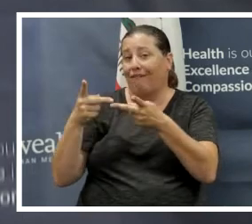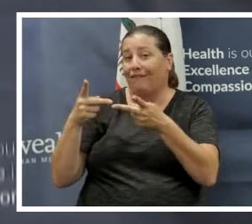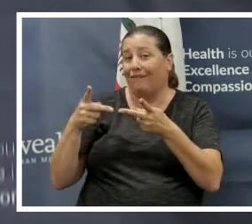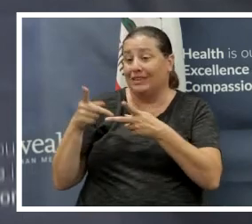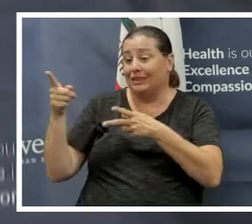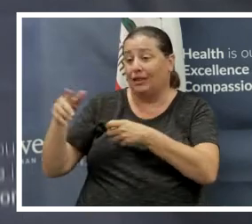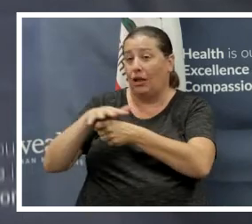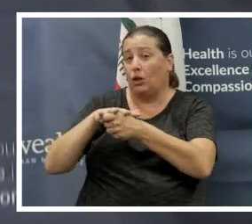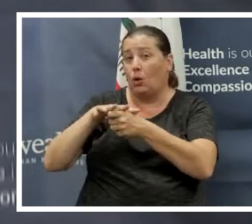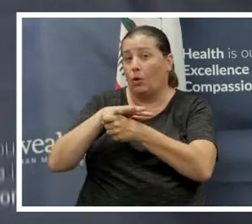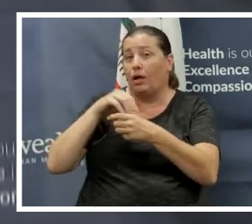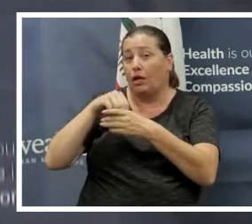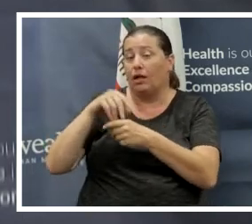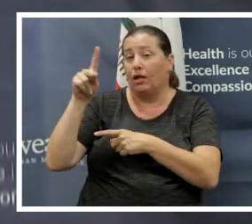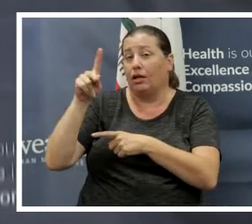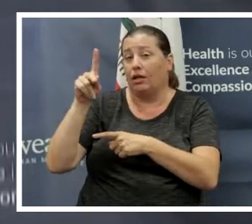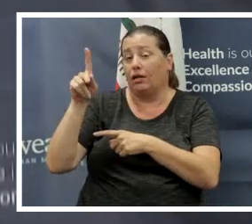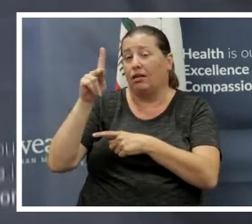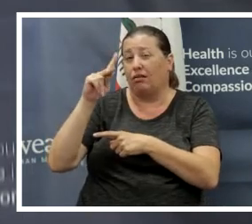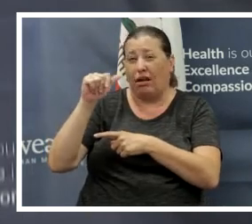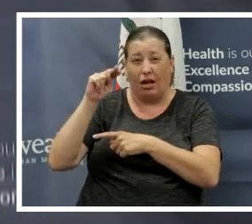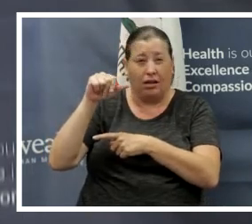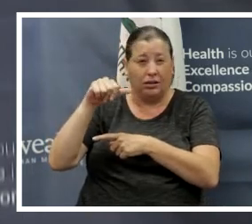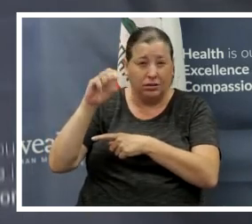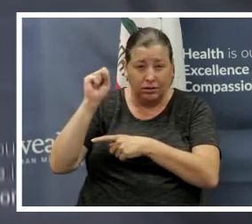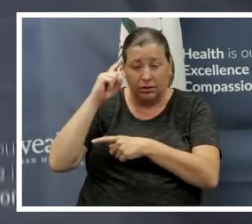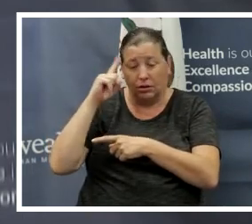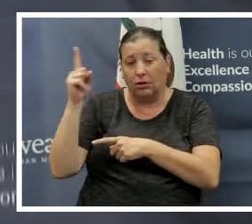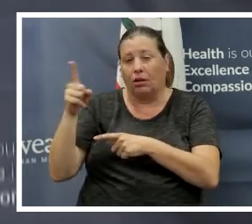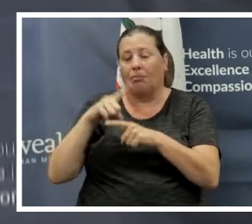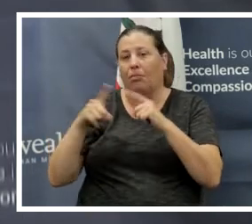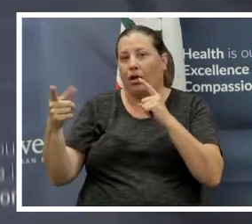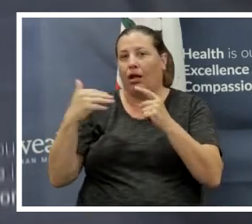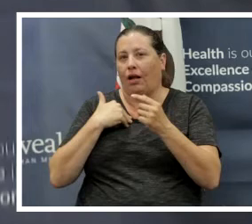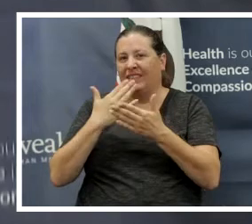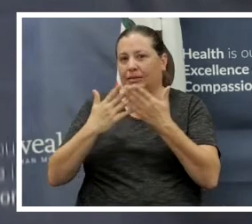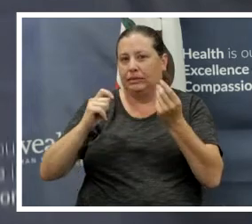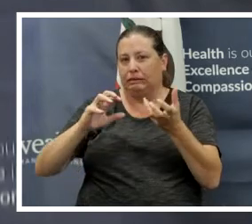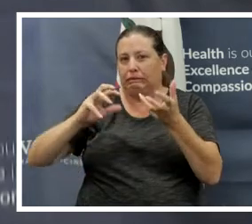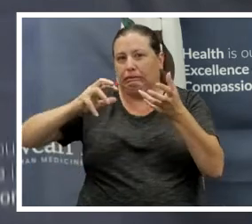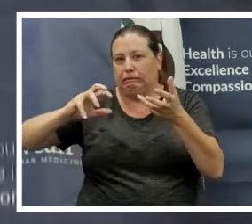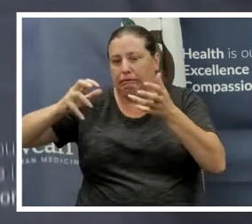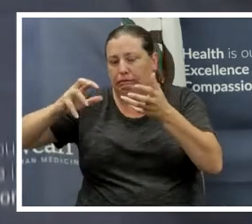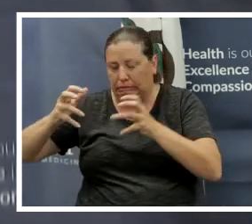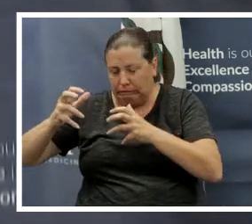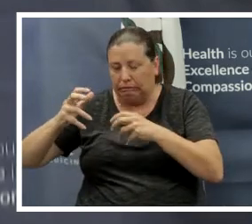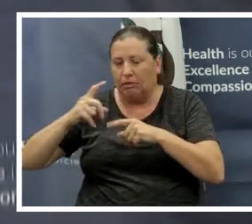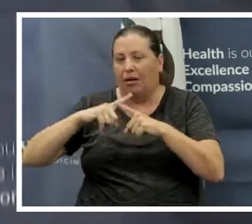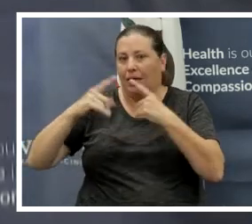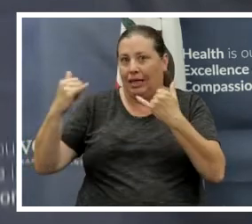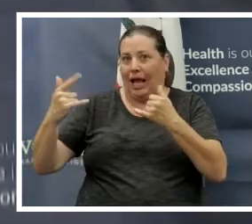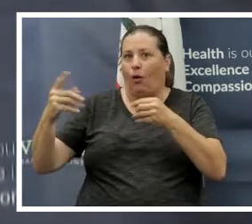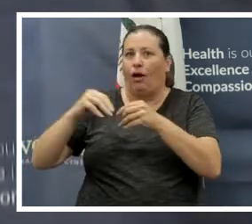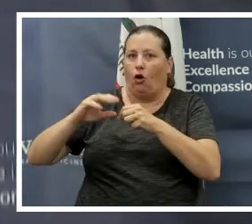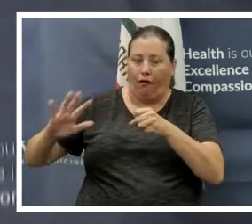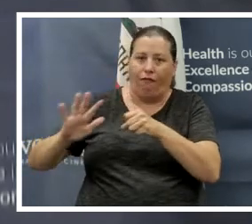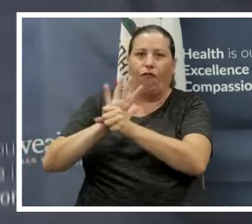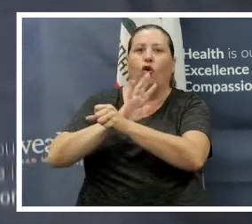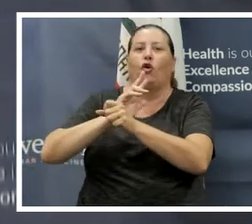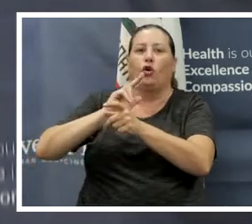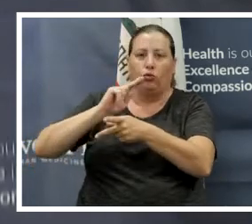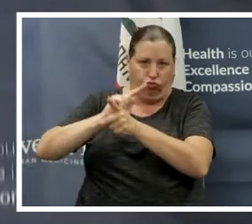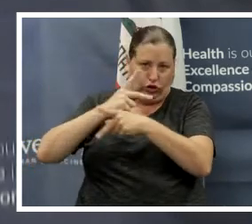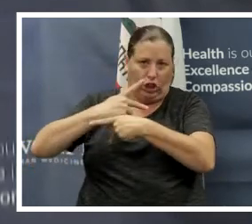had some hiccups getting it started, but it sounds like they're now at full production. We received a number of new